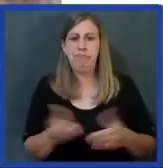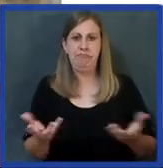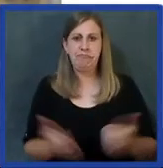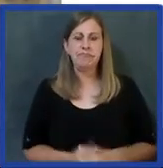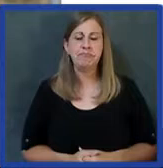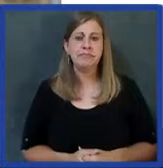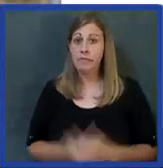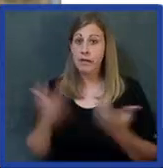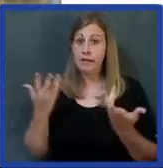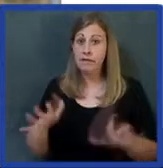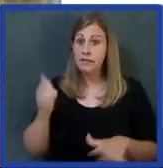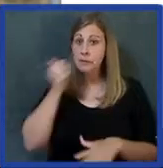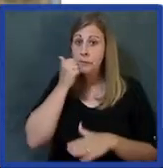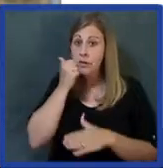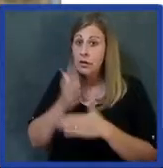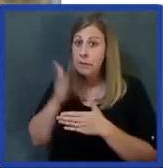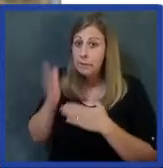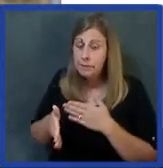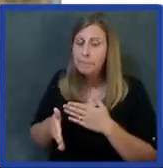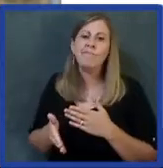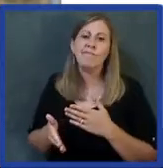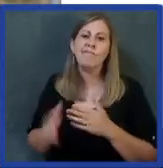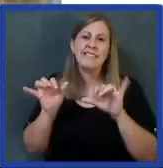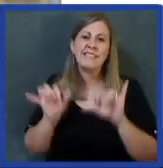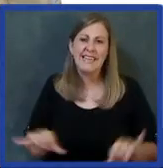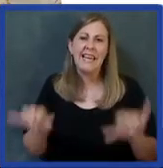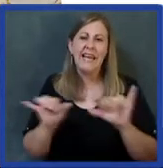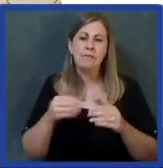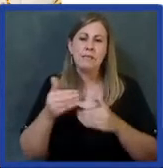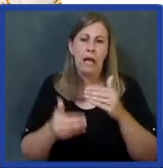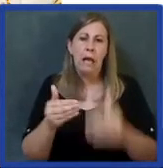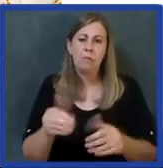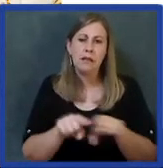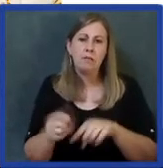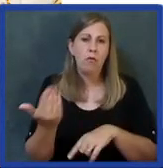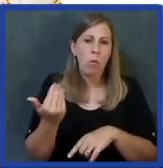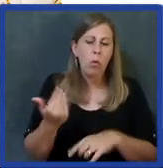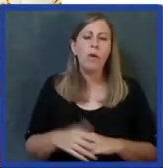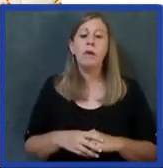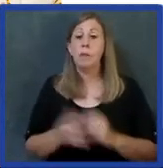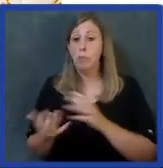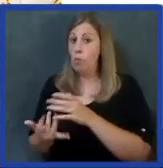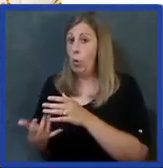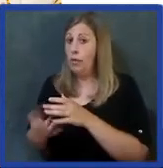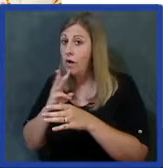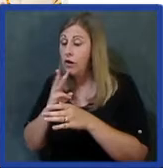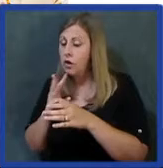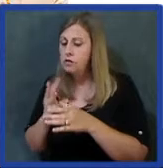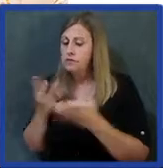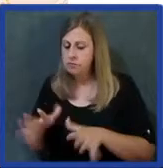with your cycle, repeat the steps you did before use of the cup, with boiling, drying, and storage in the cotton